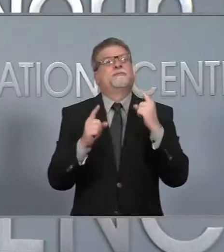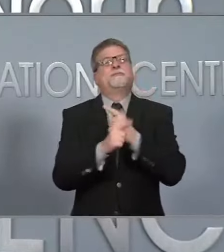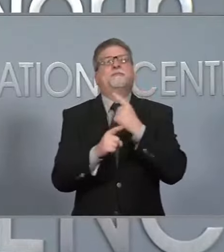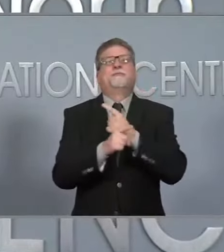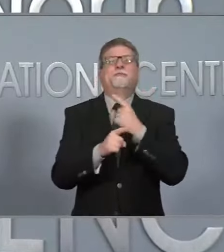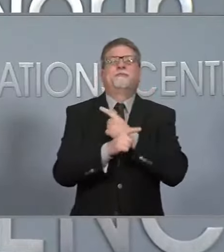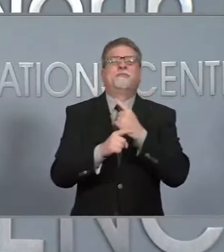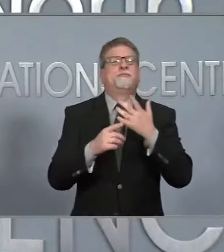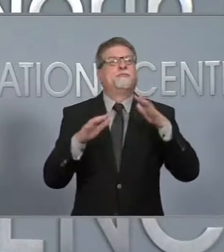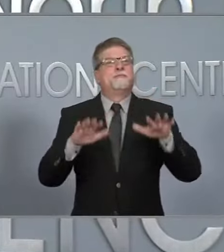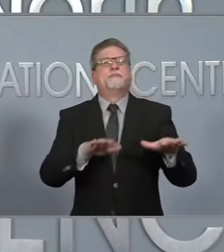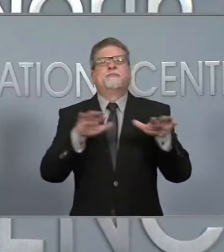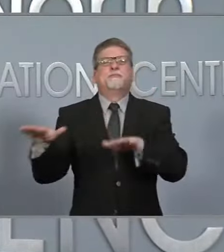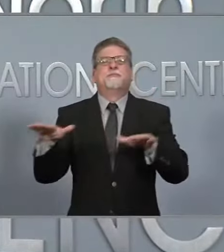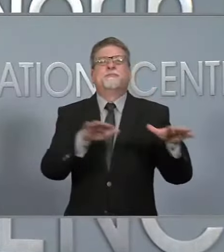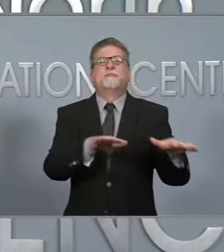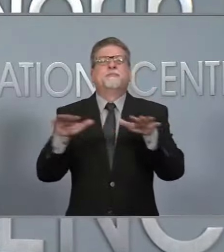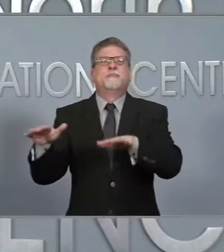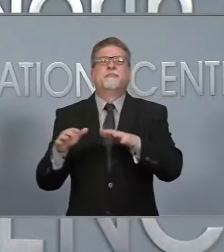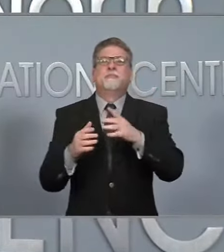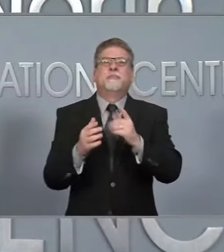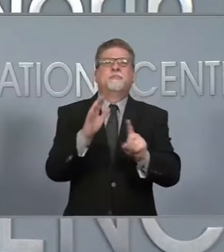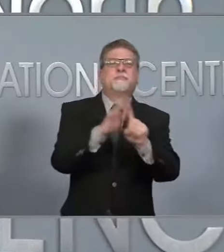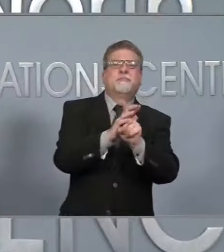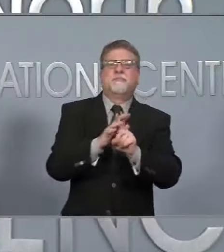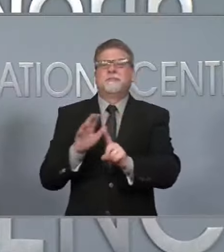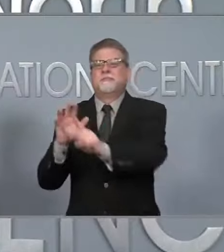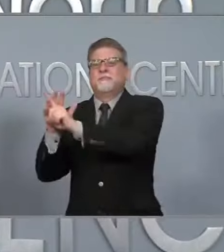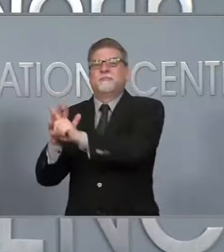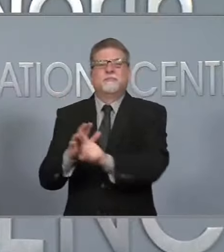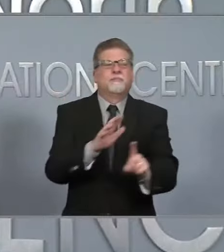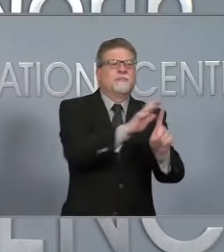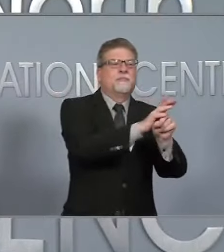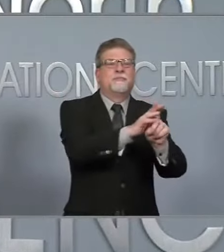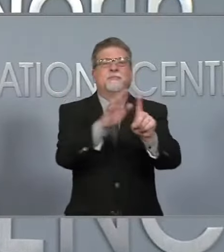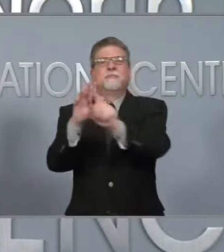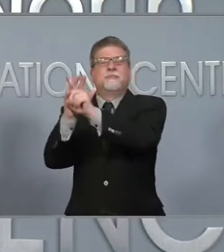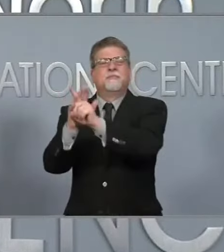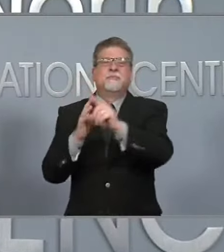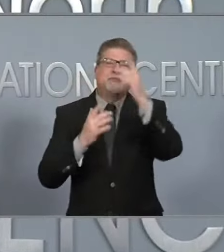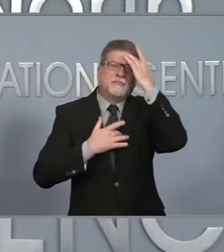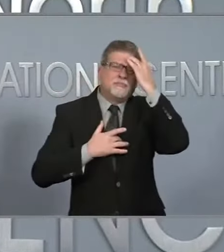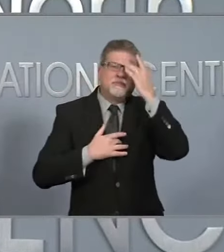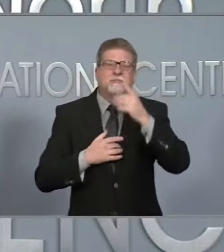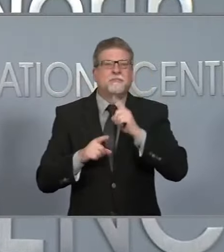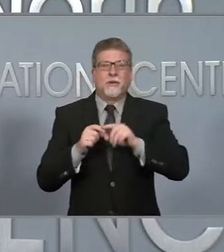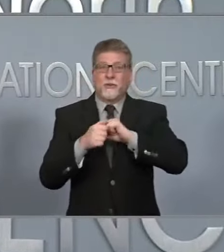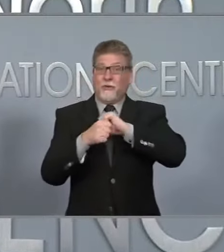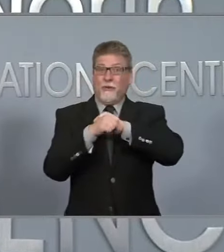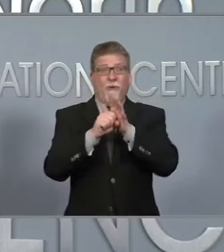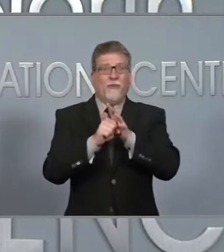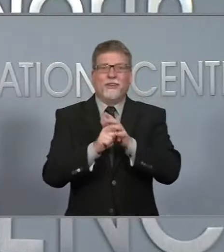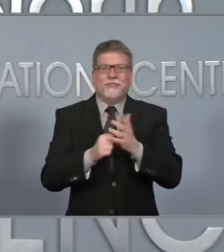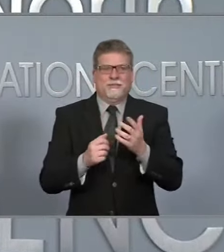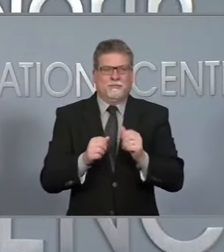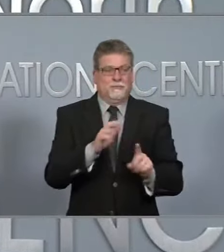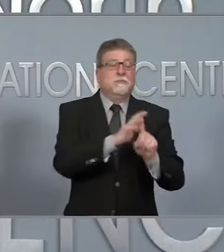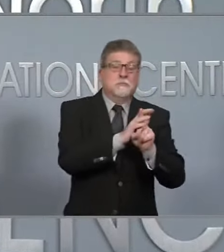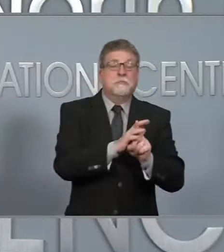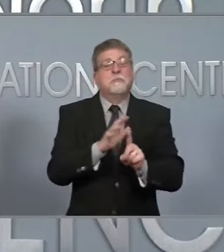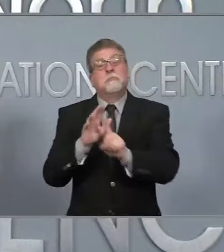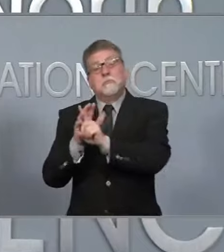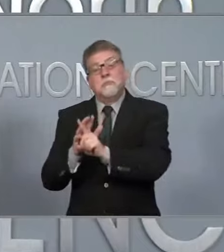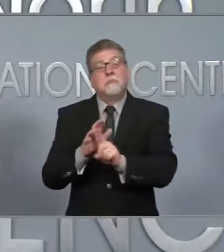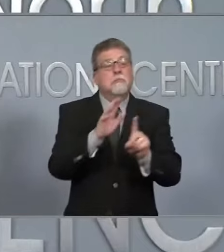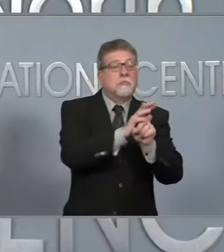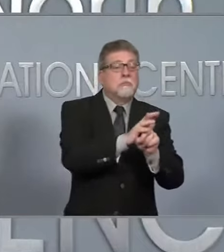over time. Right now, you know, as we have seen with COVID, there can be curveballs and variants that really